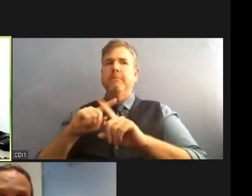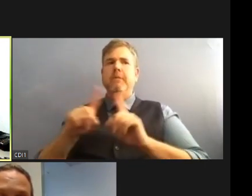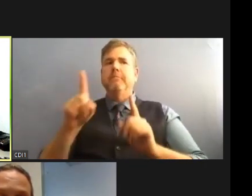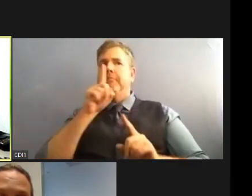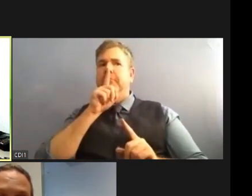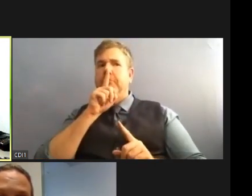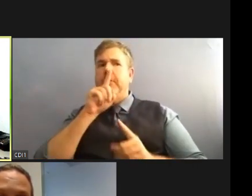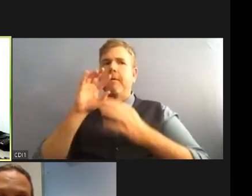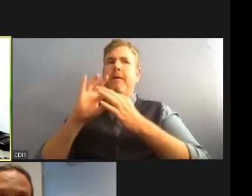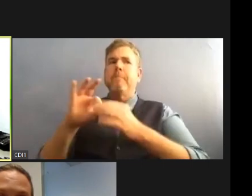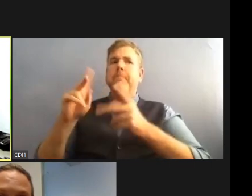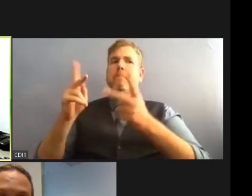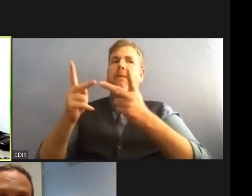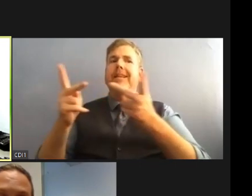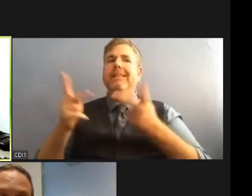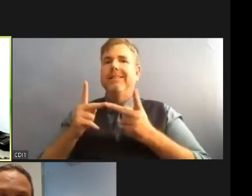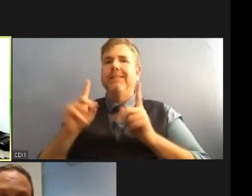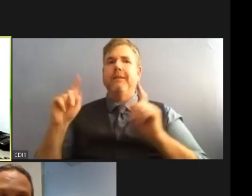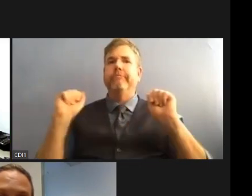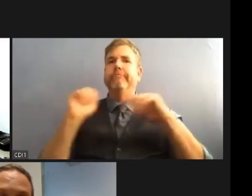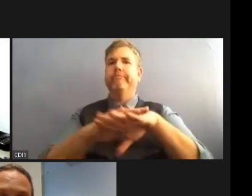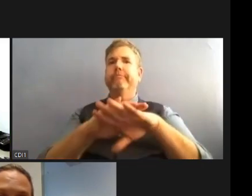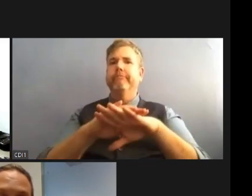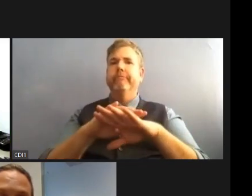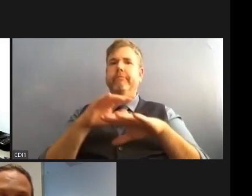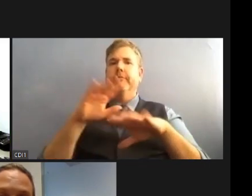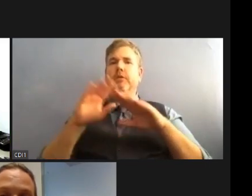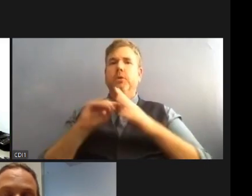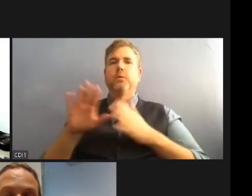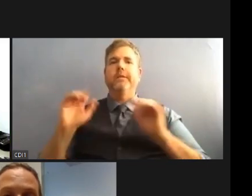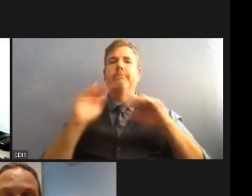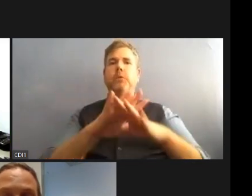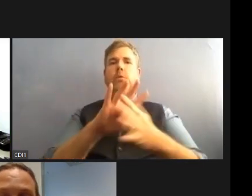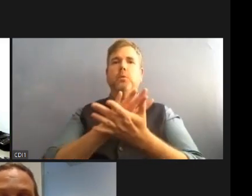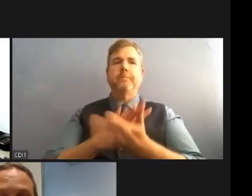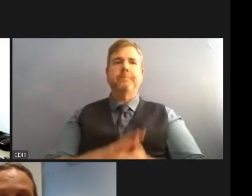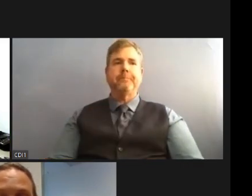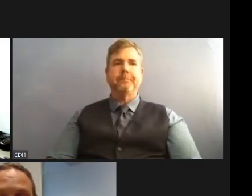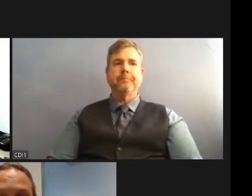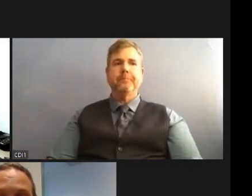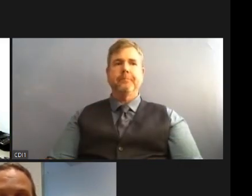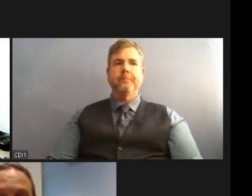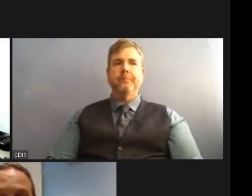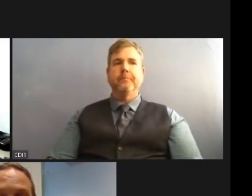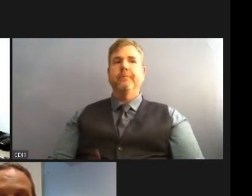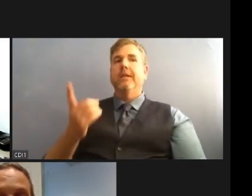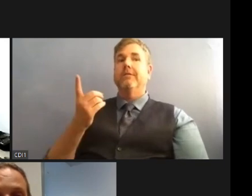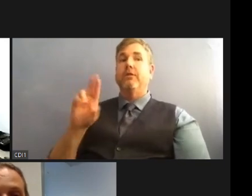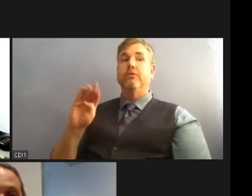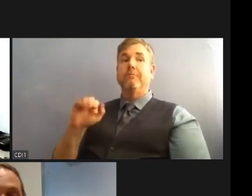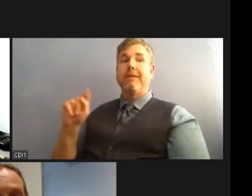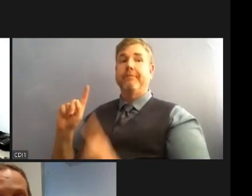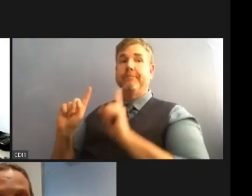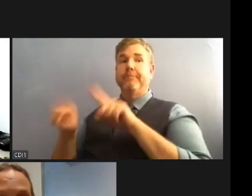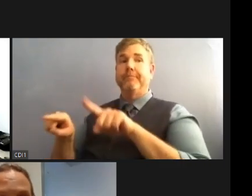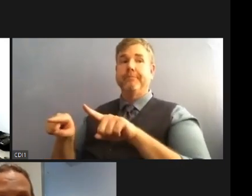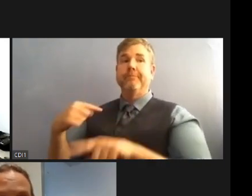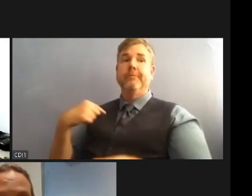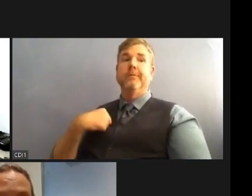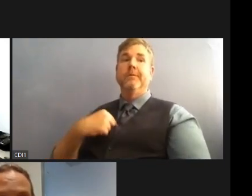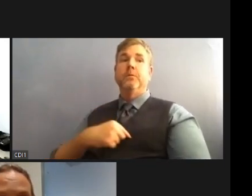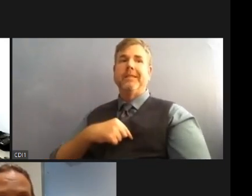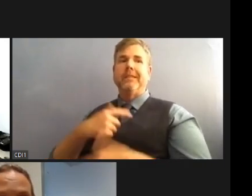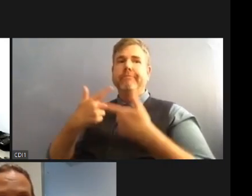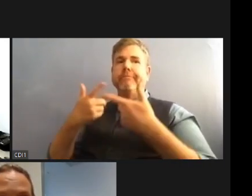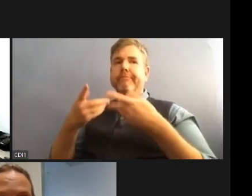have we seen in school settings? We kept schools open to certain groups as early